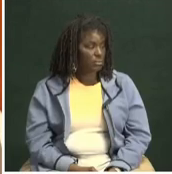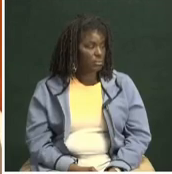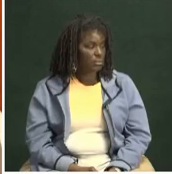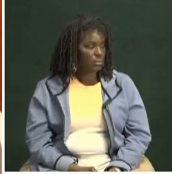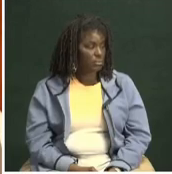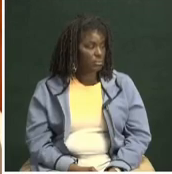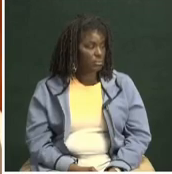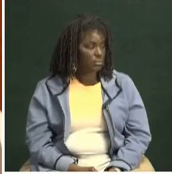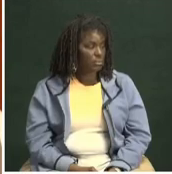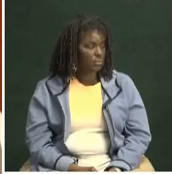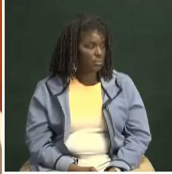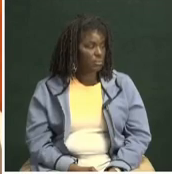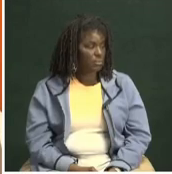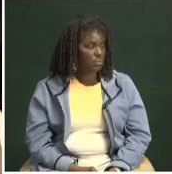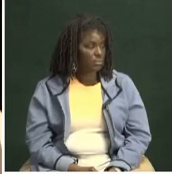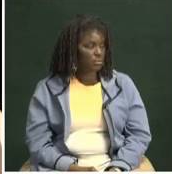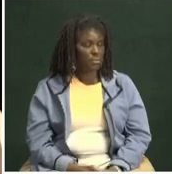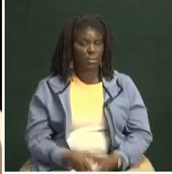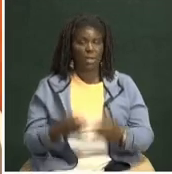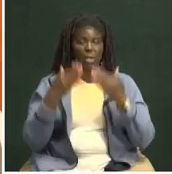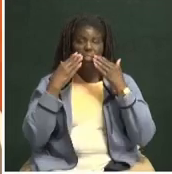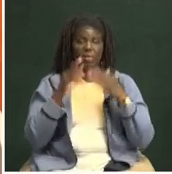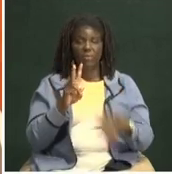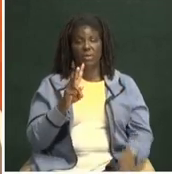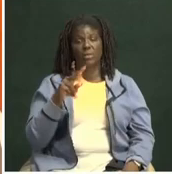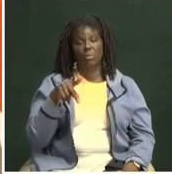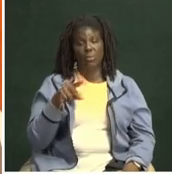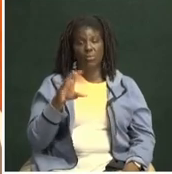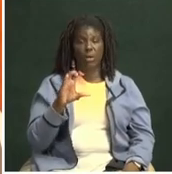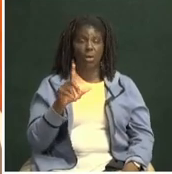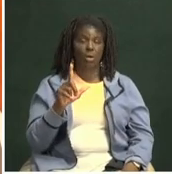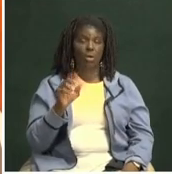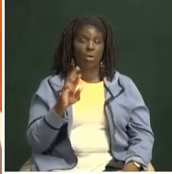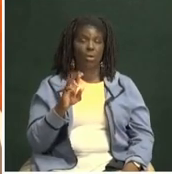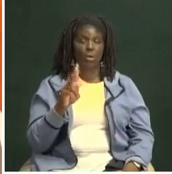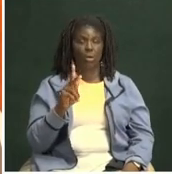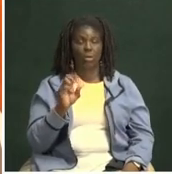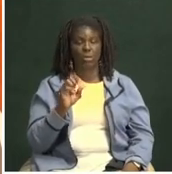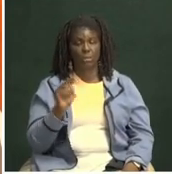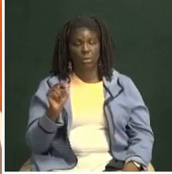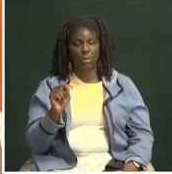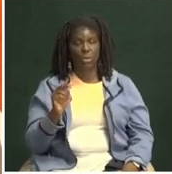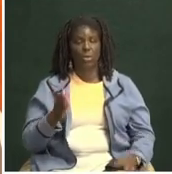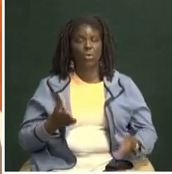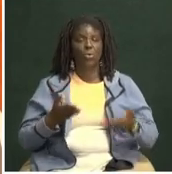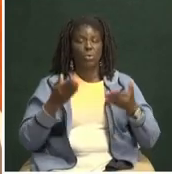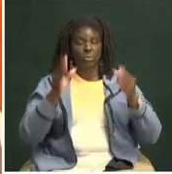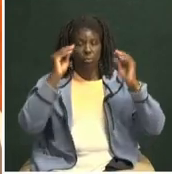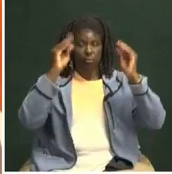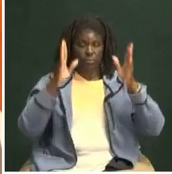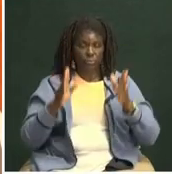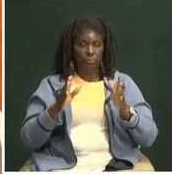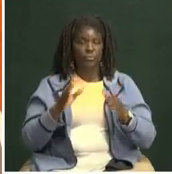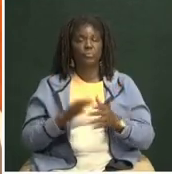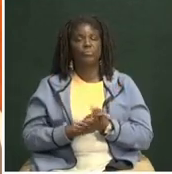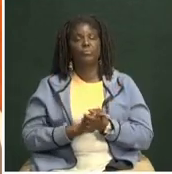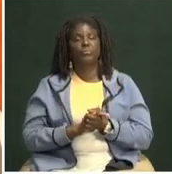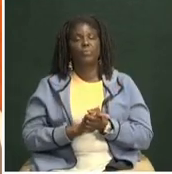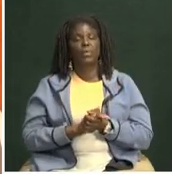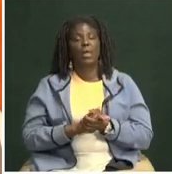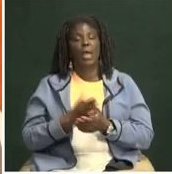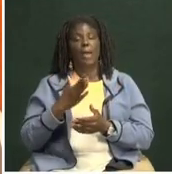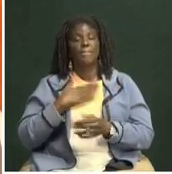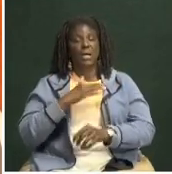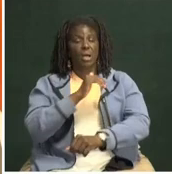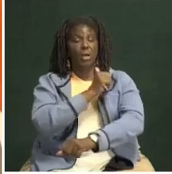Oh, sorry. Thank you, Vice Provost Clarkson. With recommendation of the faculty and by virtue of the